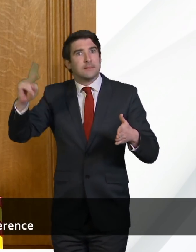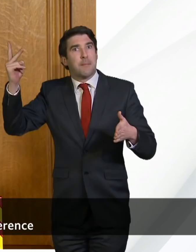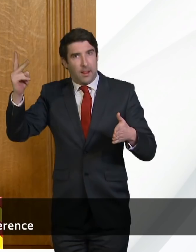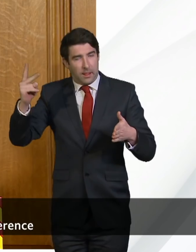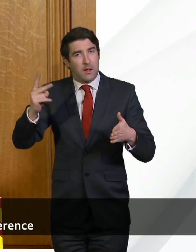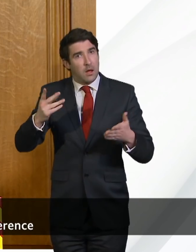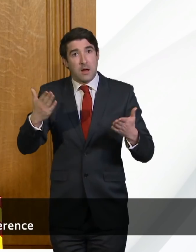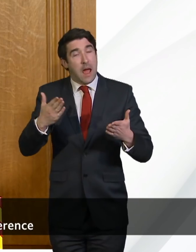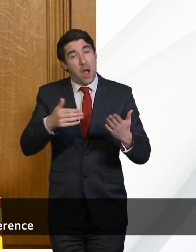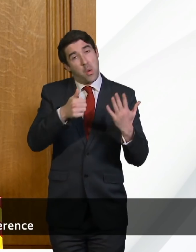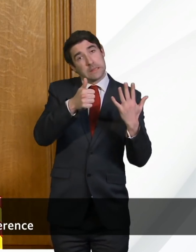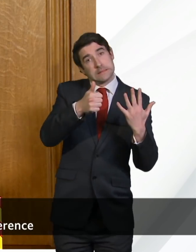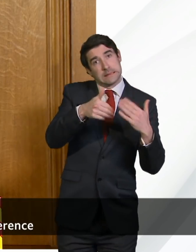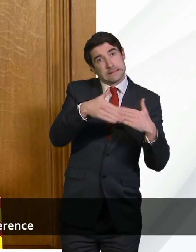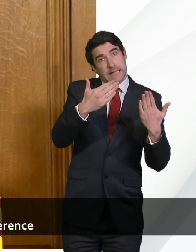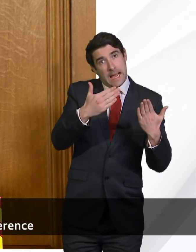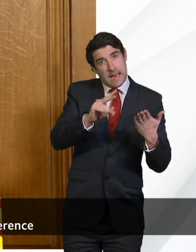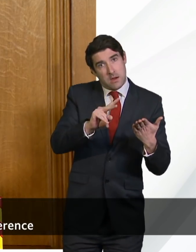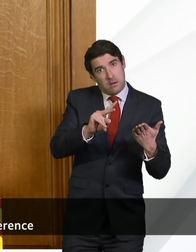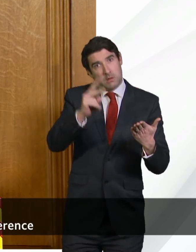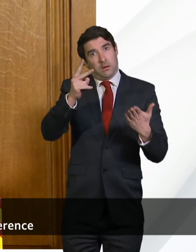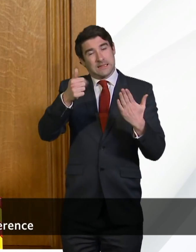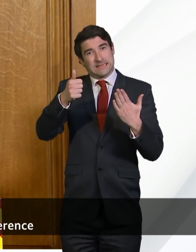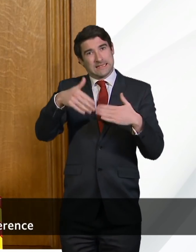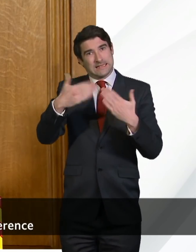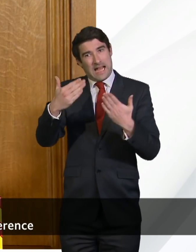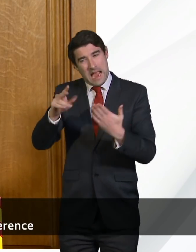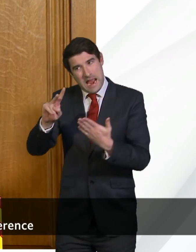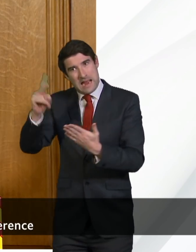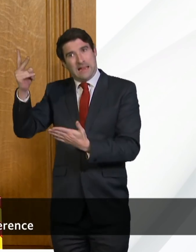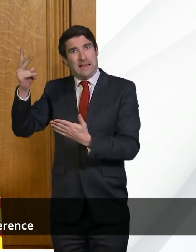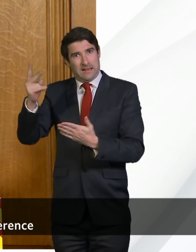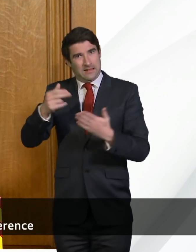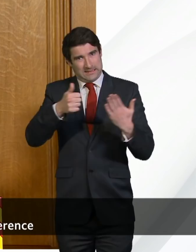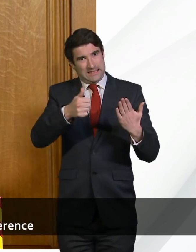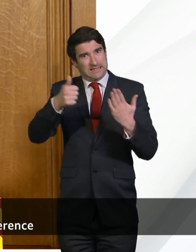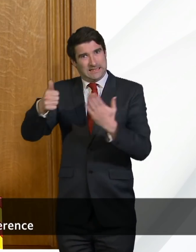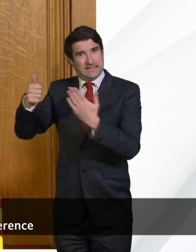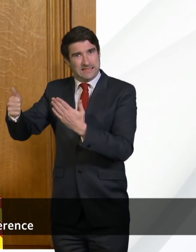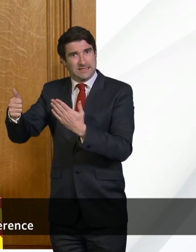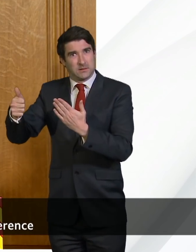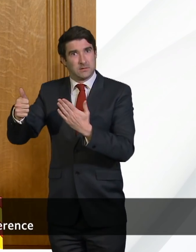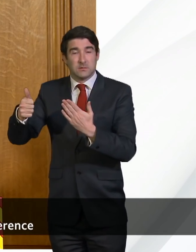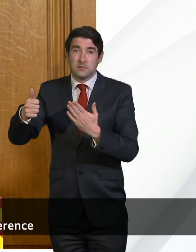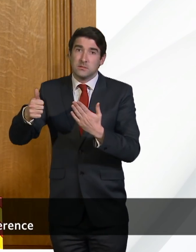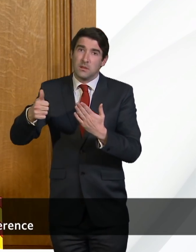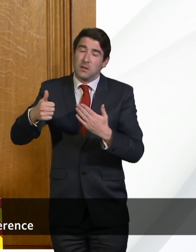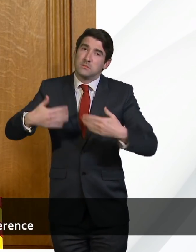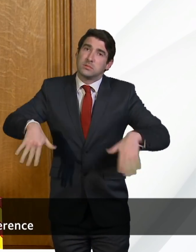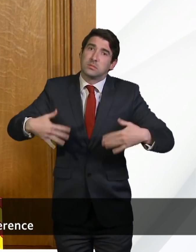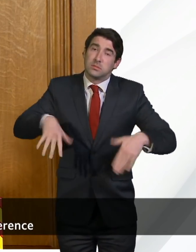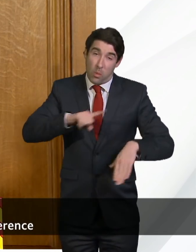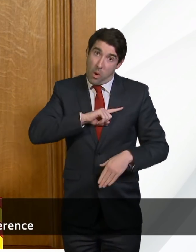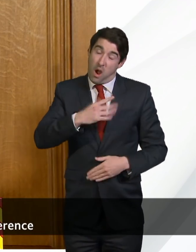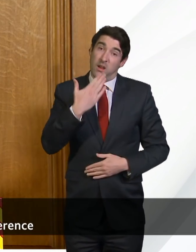country and extending in time. That has only happened because of what everybody has done, what we've all